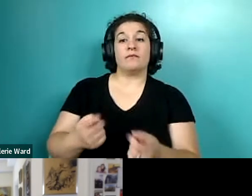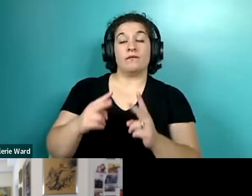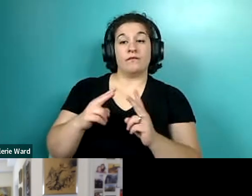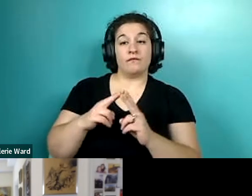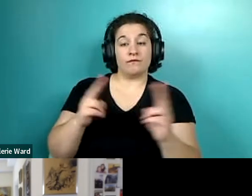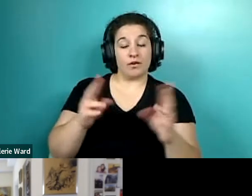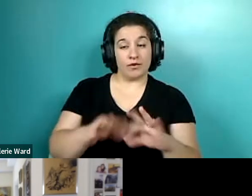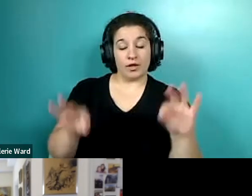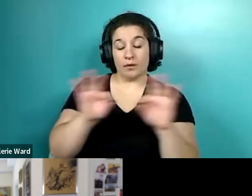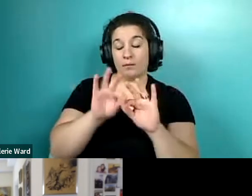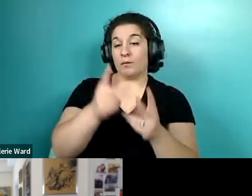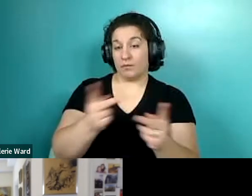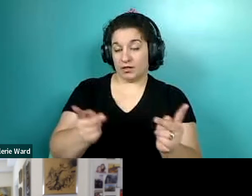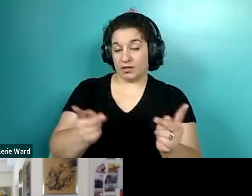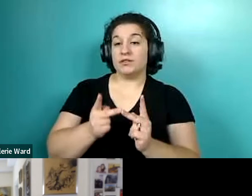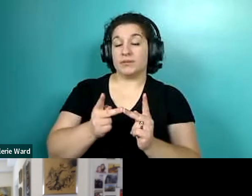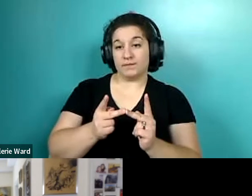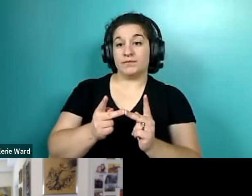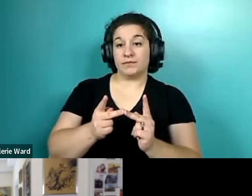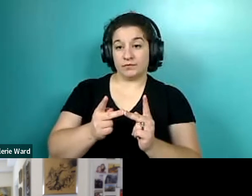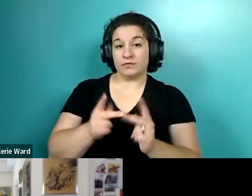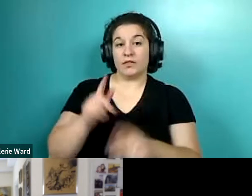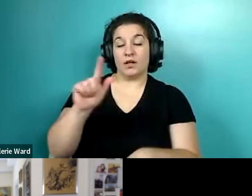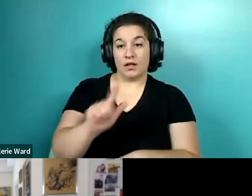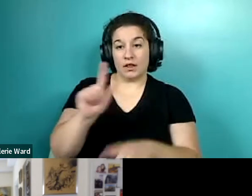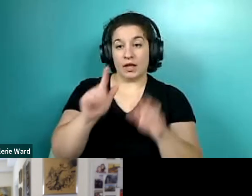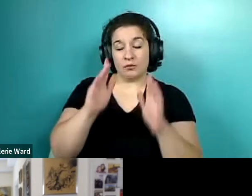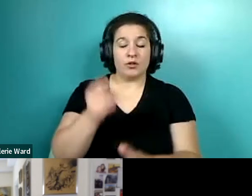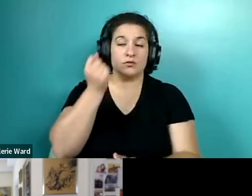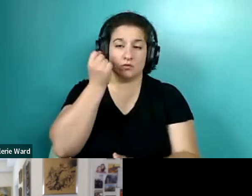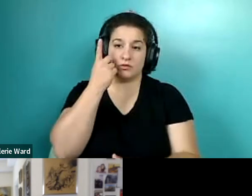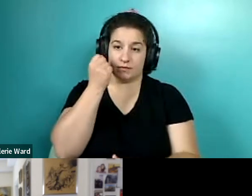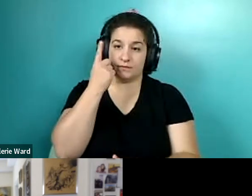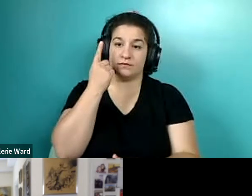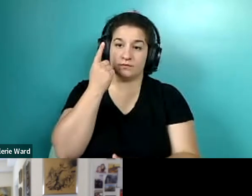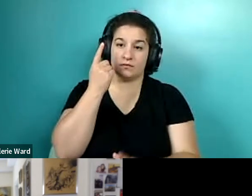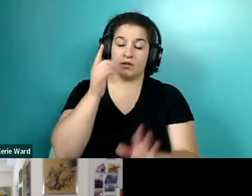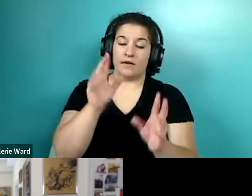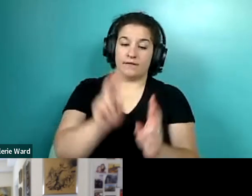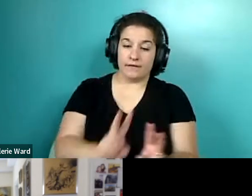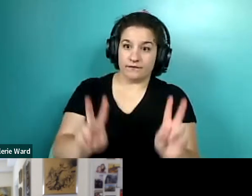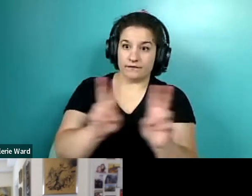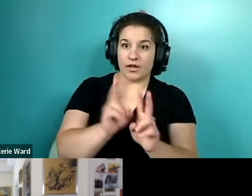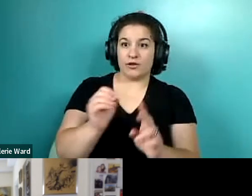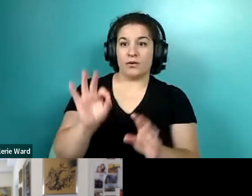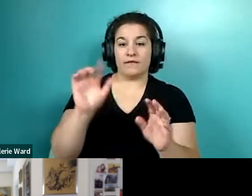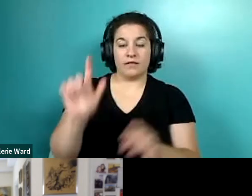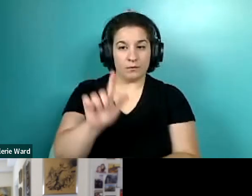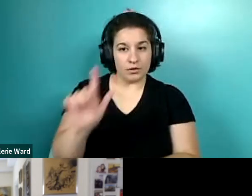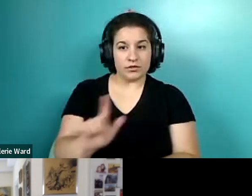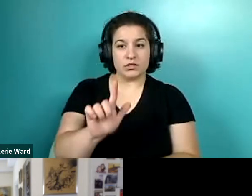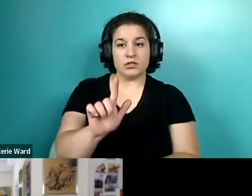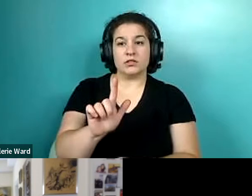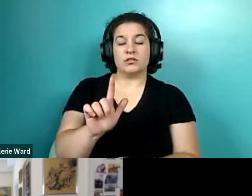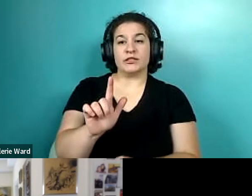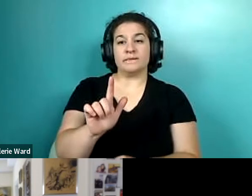important place where librarians understand the value of libraries. And I think